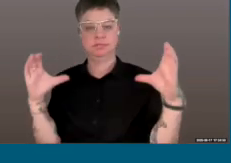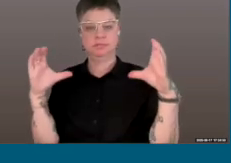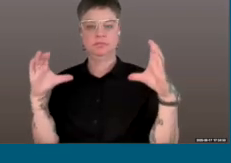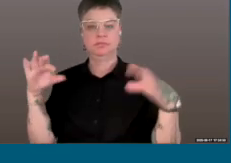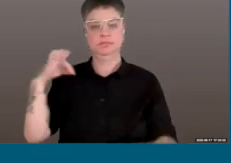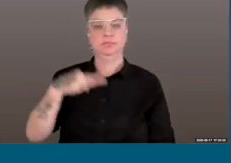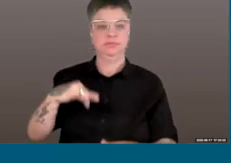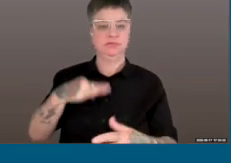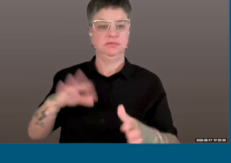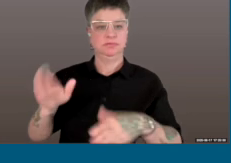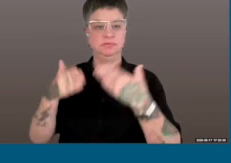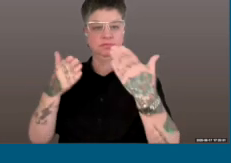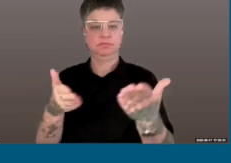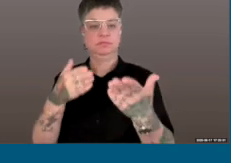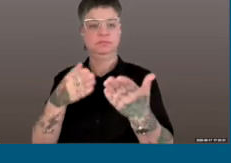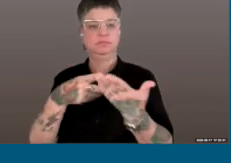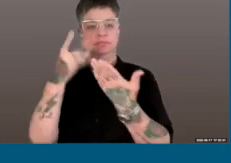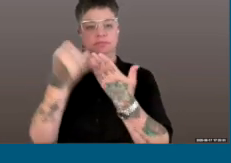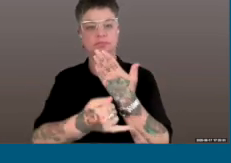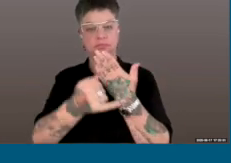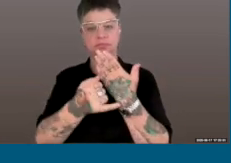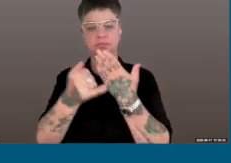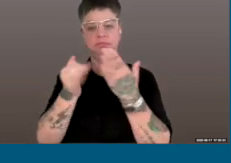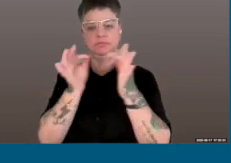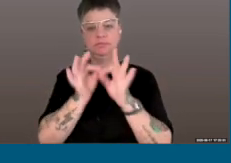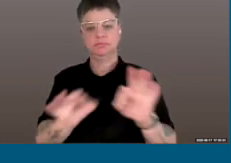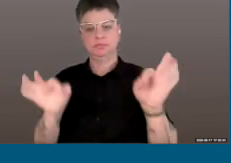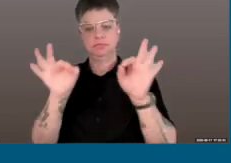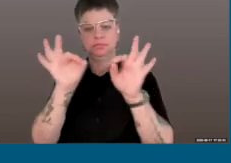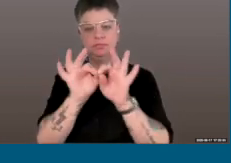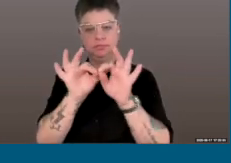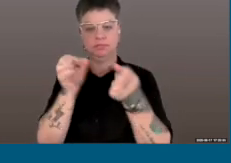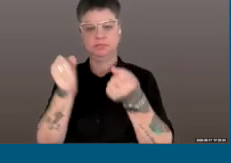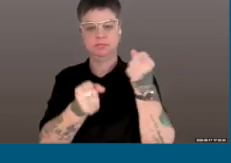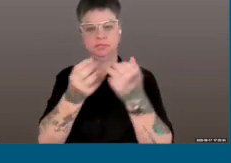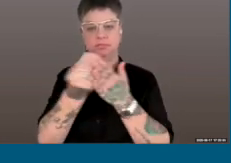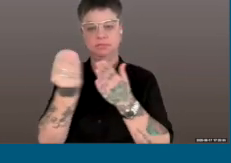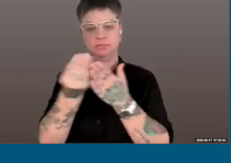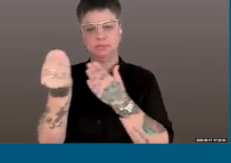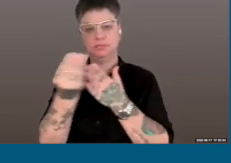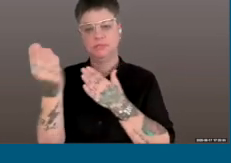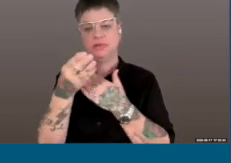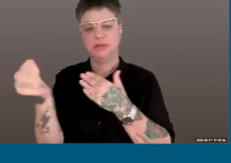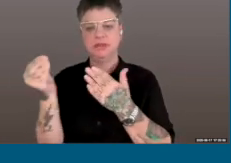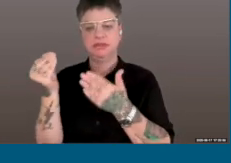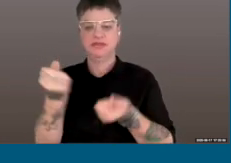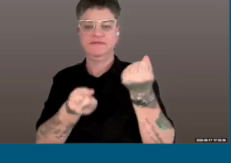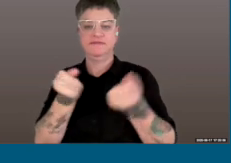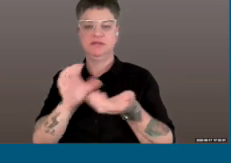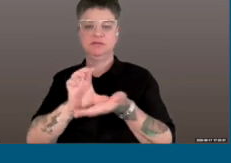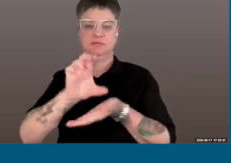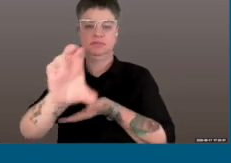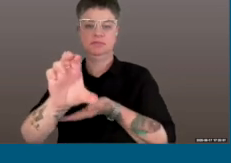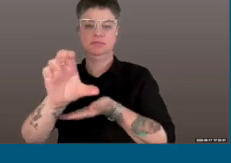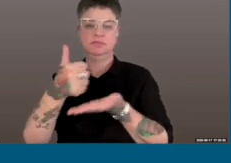Thank you. The long-term plan for light-duty vehicles and clean mobility projects serves as CARB's long-term investment strategy